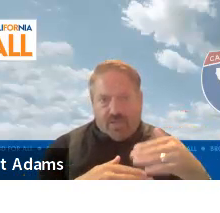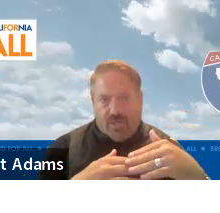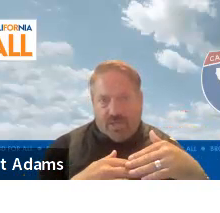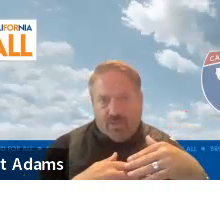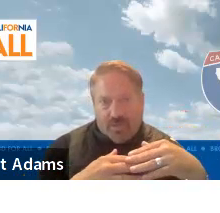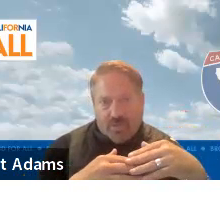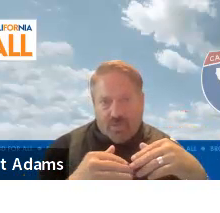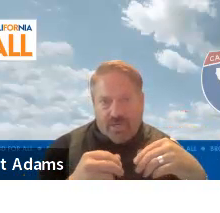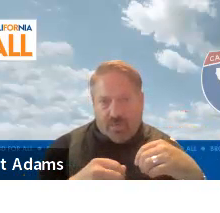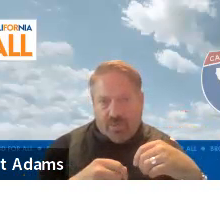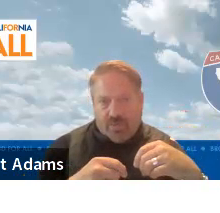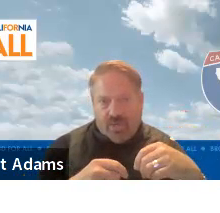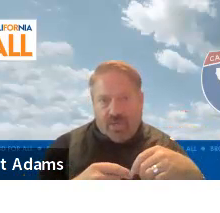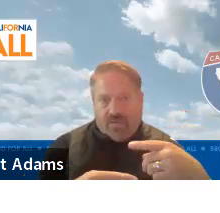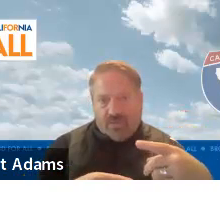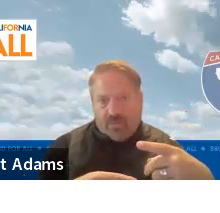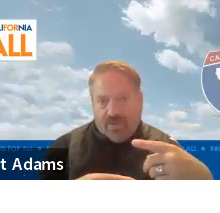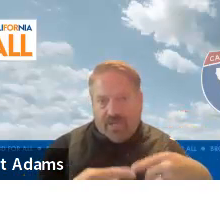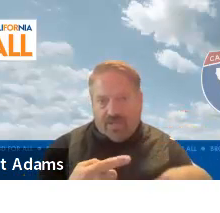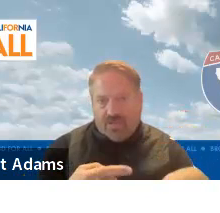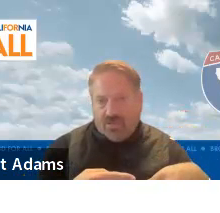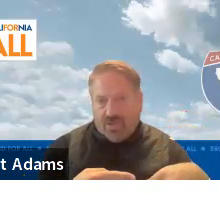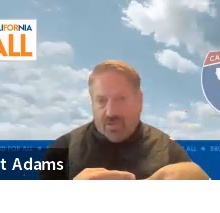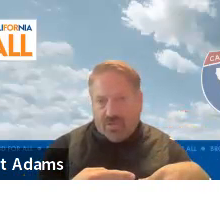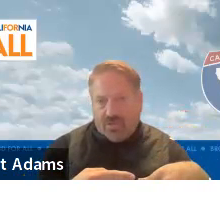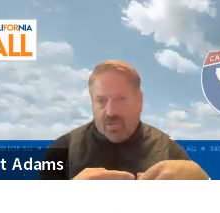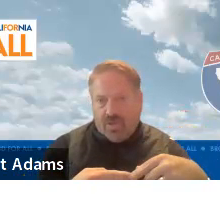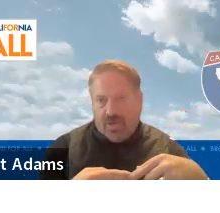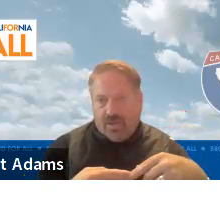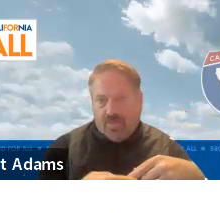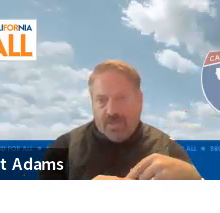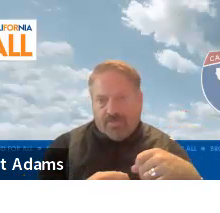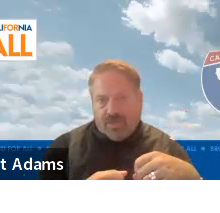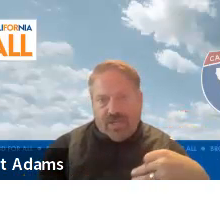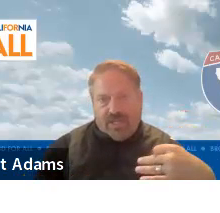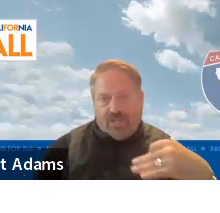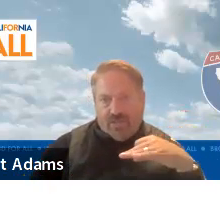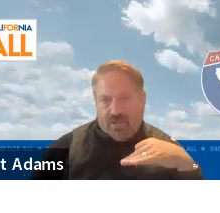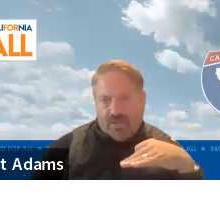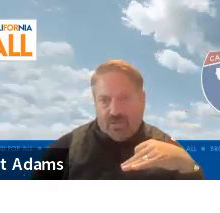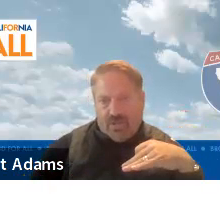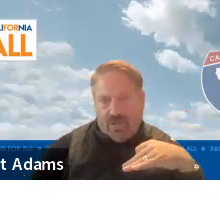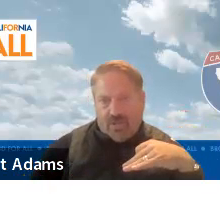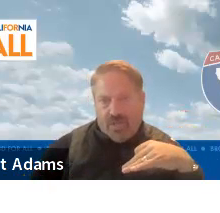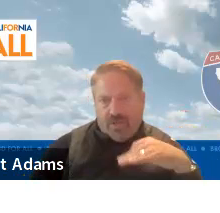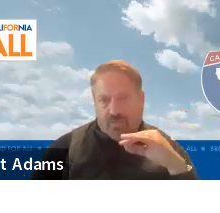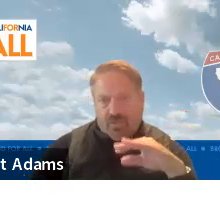surprised at the combined response rate in both the simplified and traditional Chinese. And